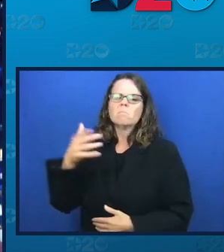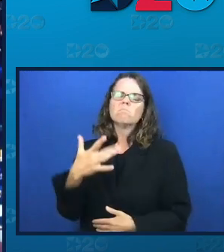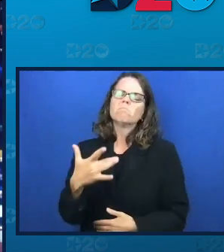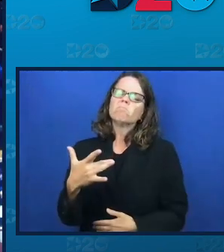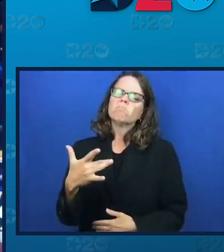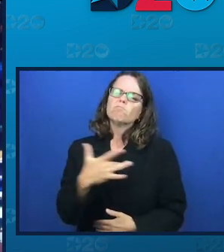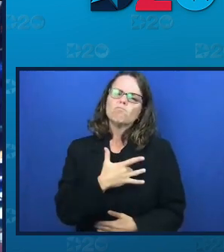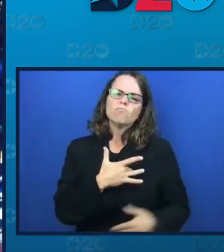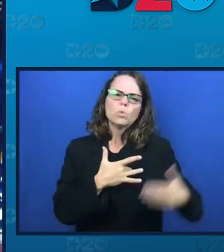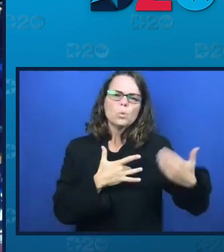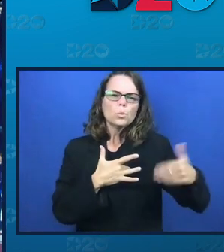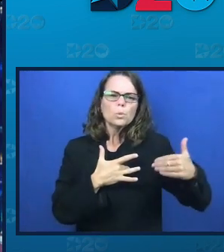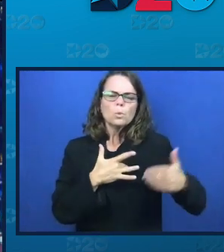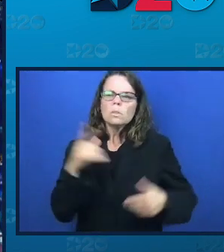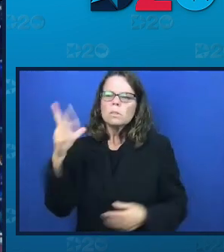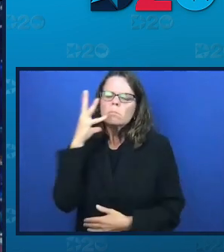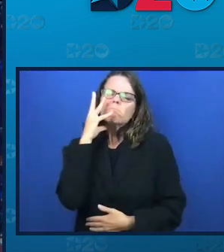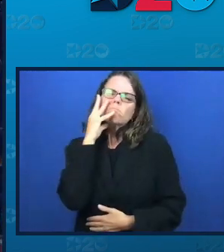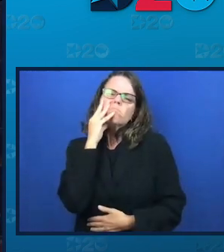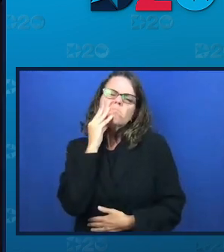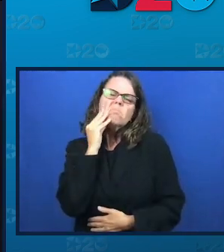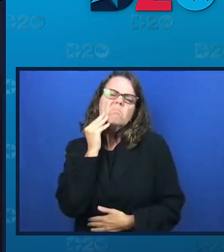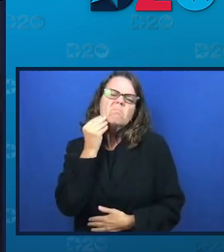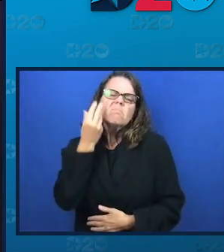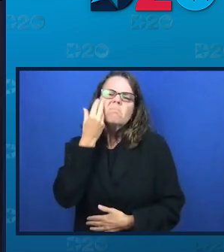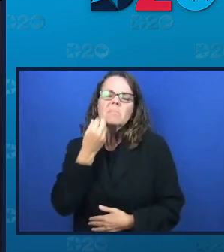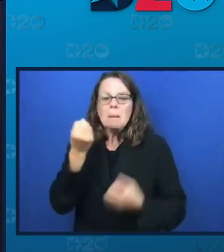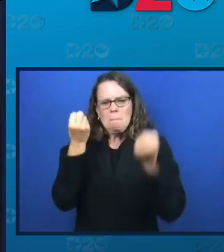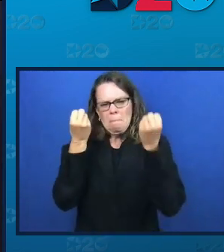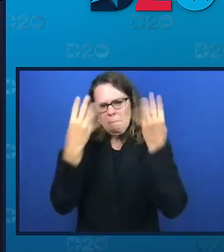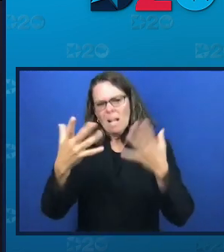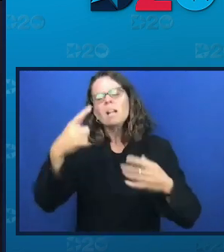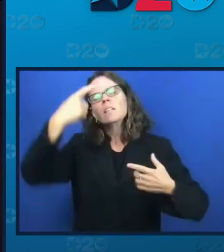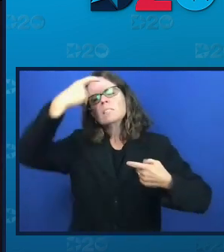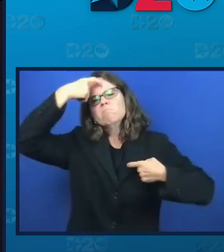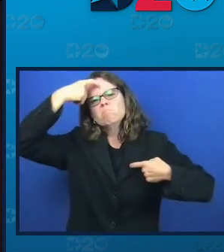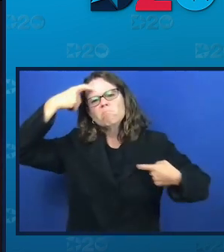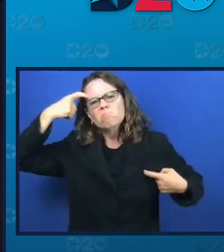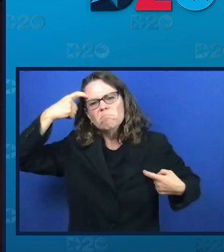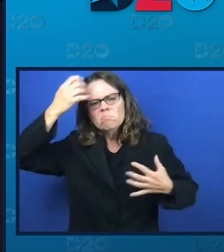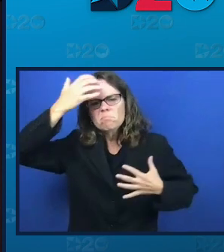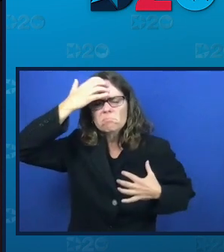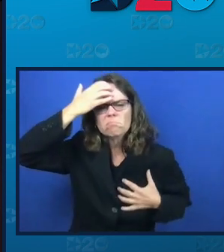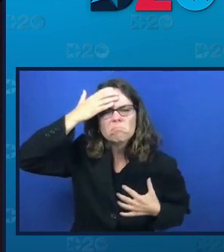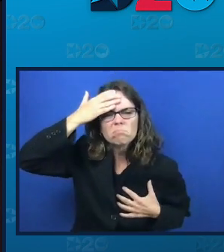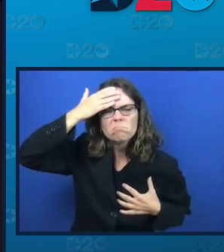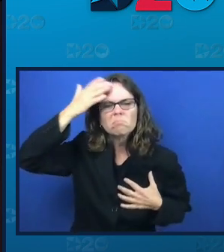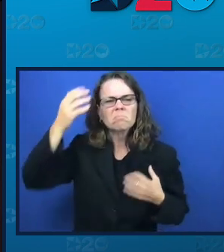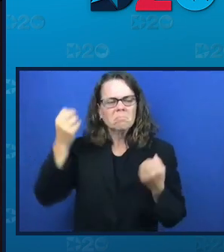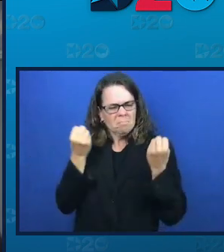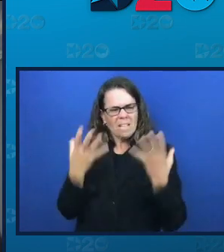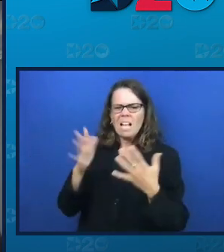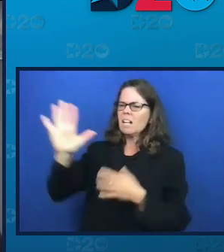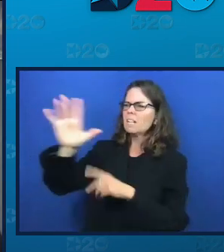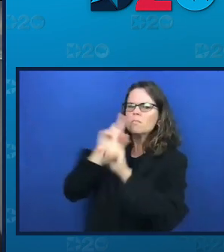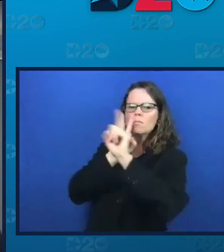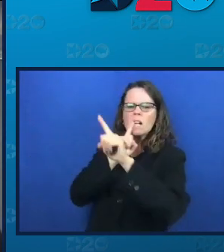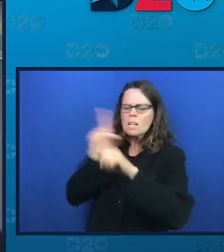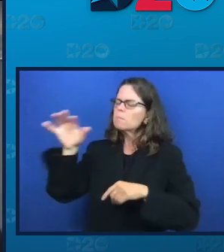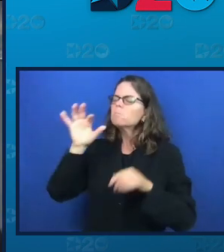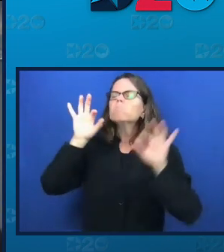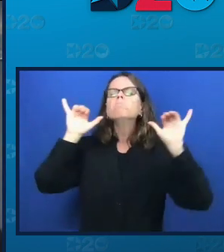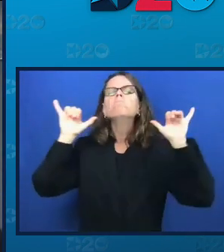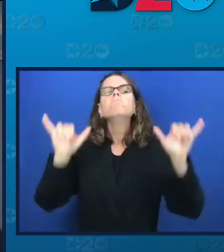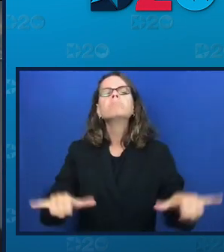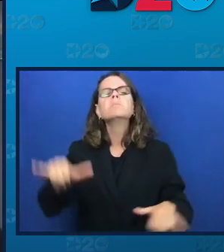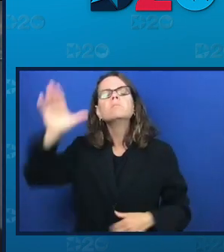by the way that you have responded to those. Every single family in America has been affected by cancer, and we are